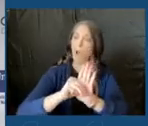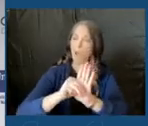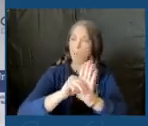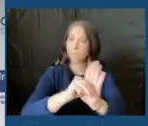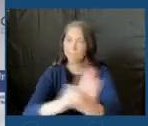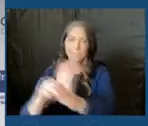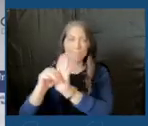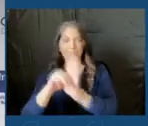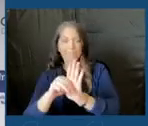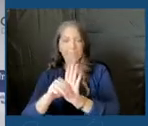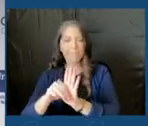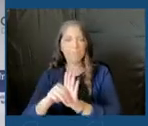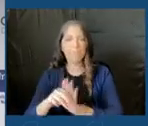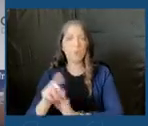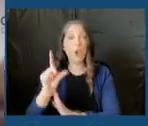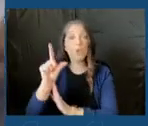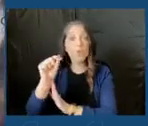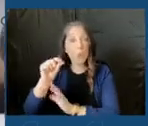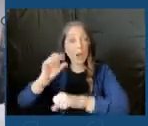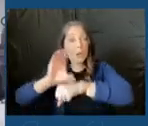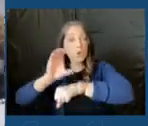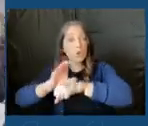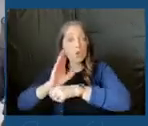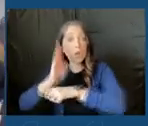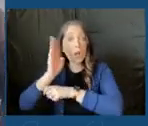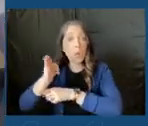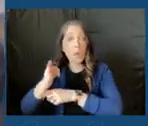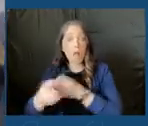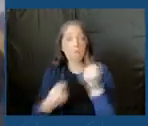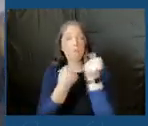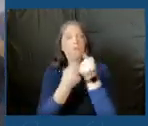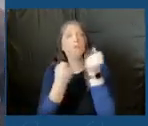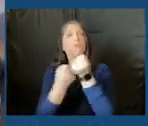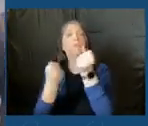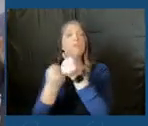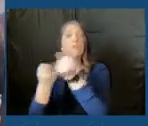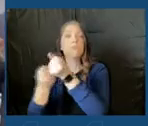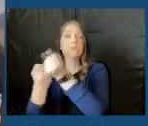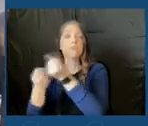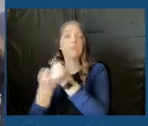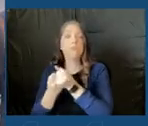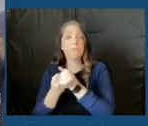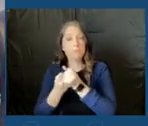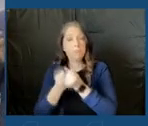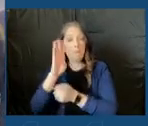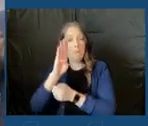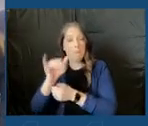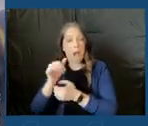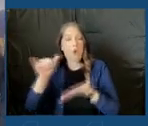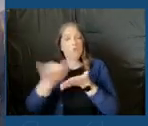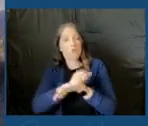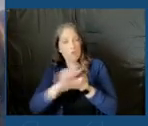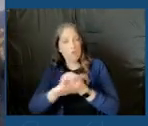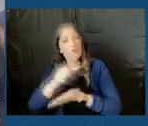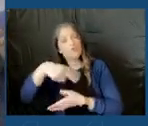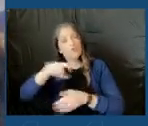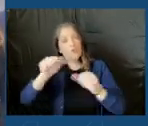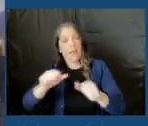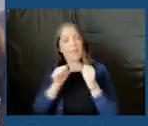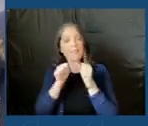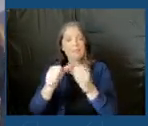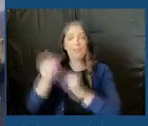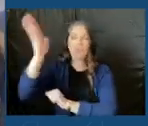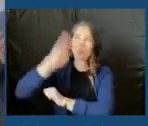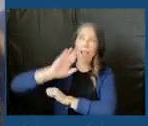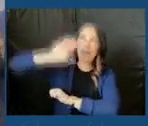20 churches will be supported financially by the state of New York so you can continue God's work